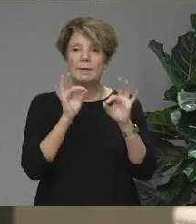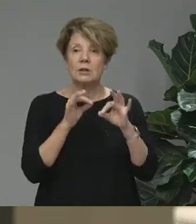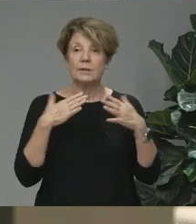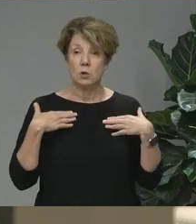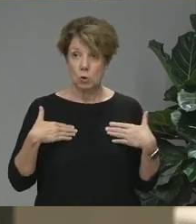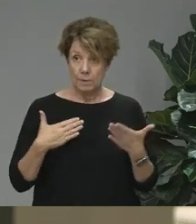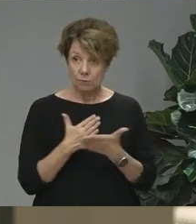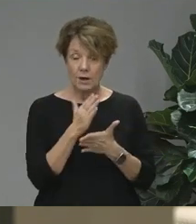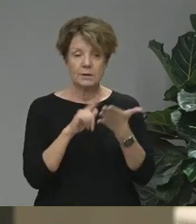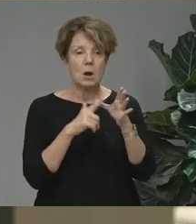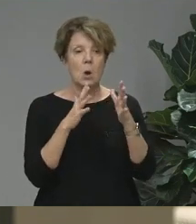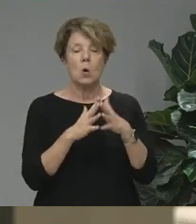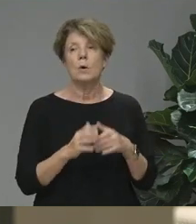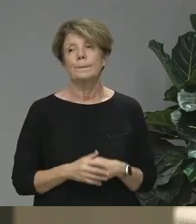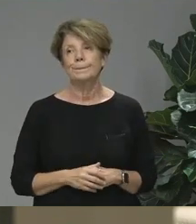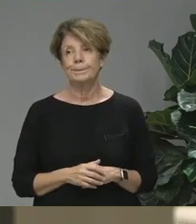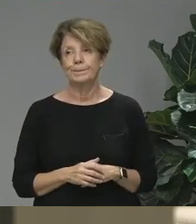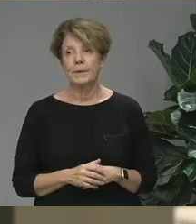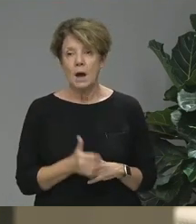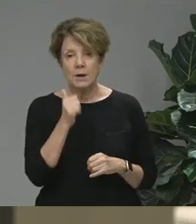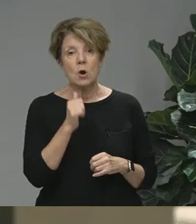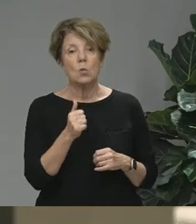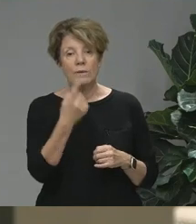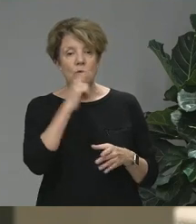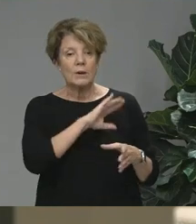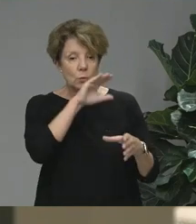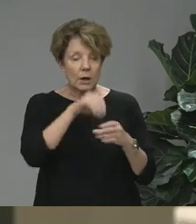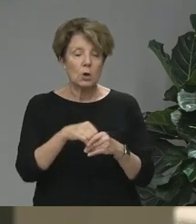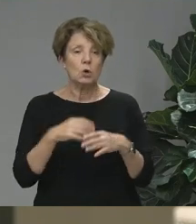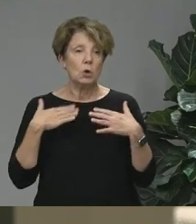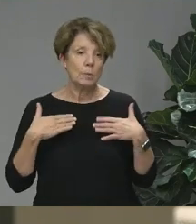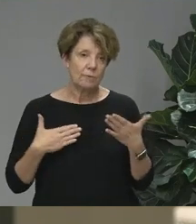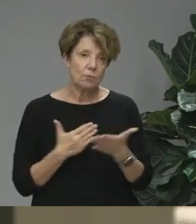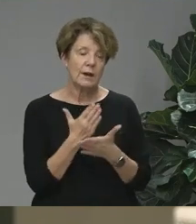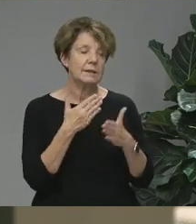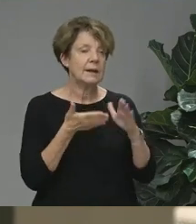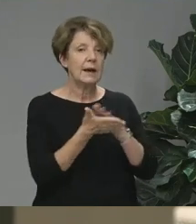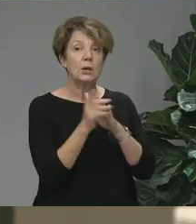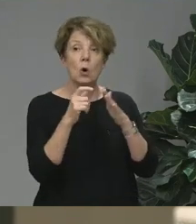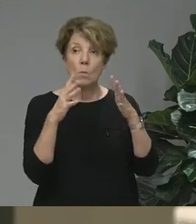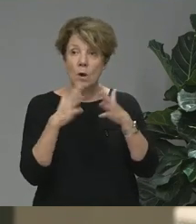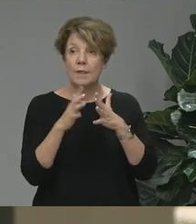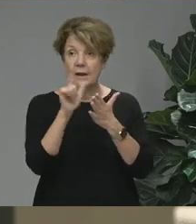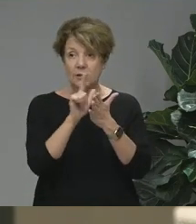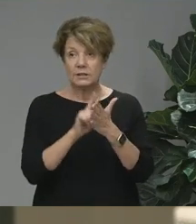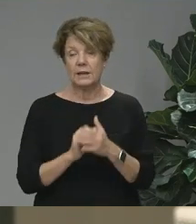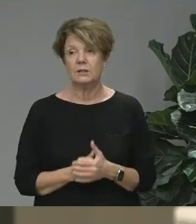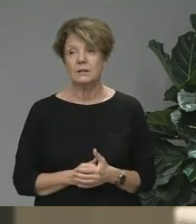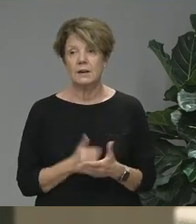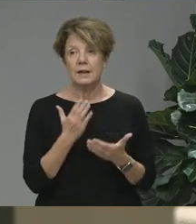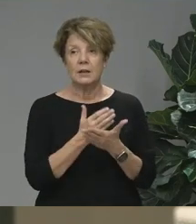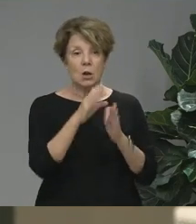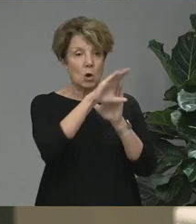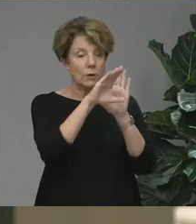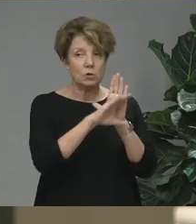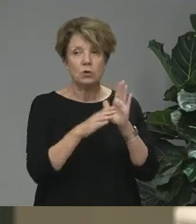And I understand from the history of attempts to incorporate human rights into Commonwealth legislation has been a constitutional barrier.